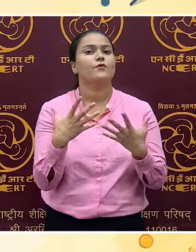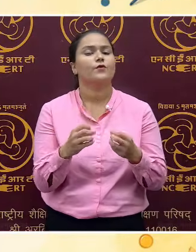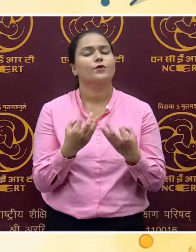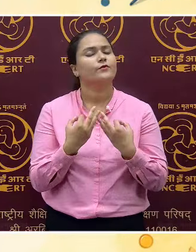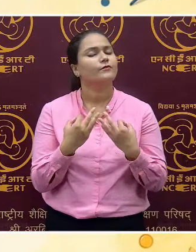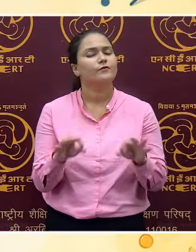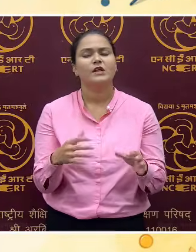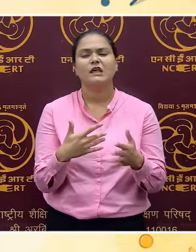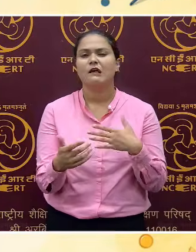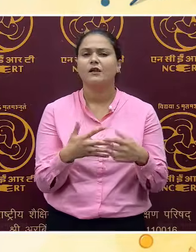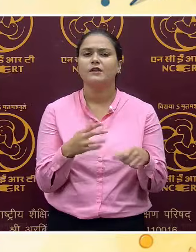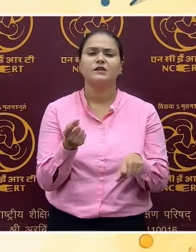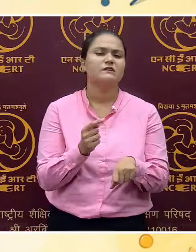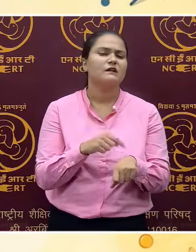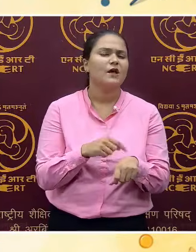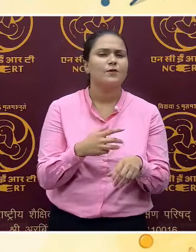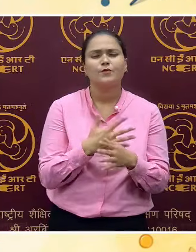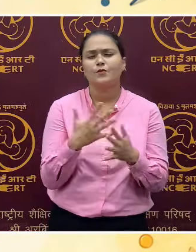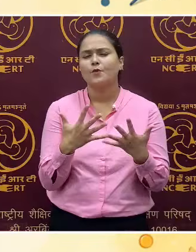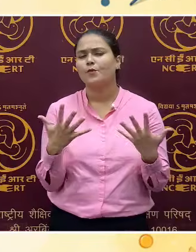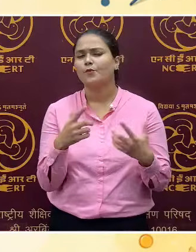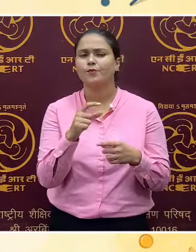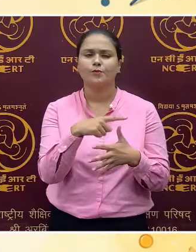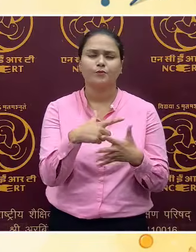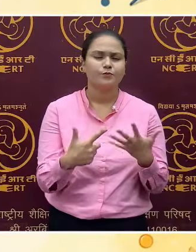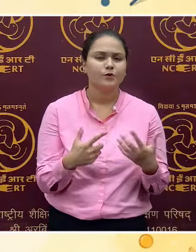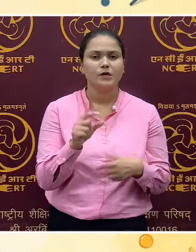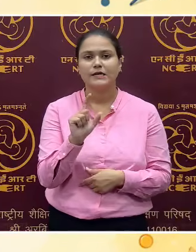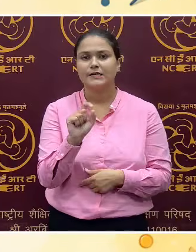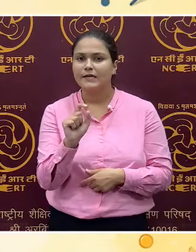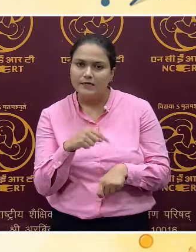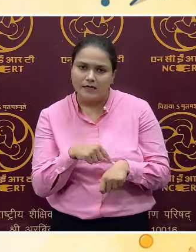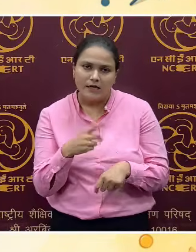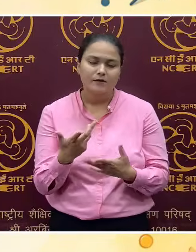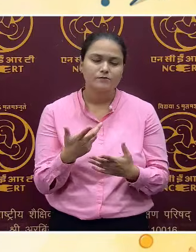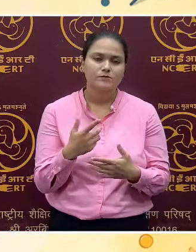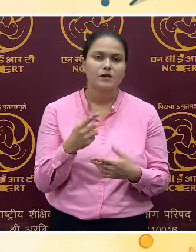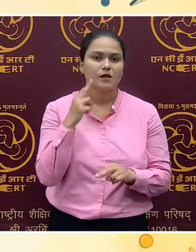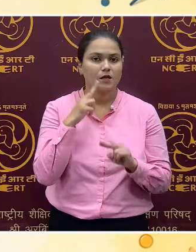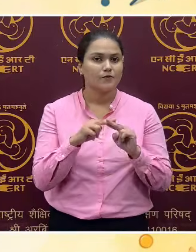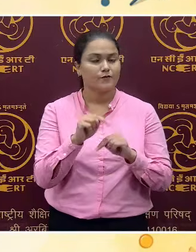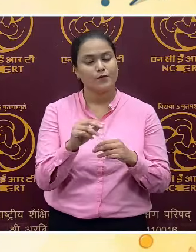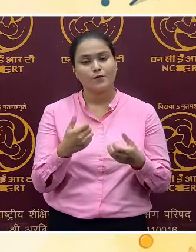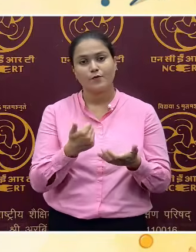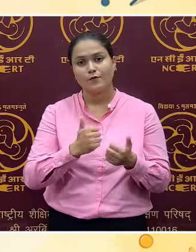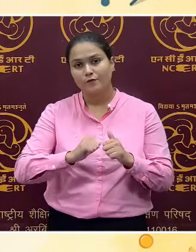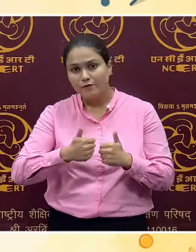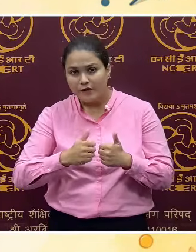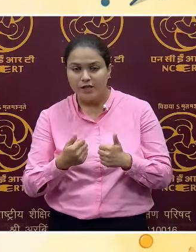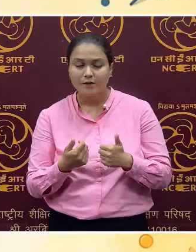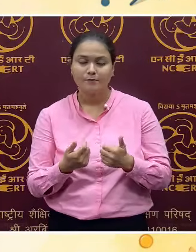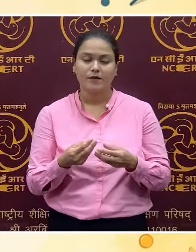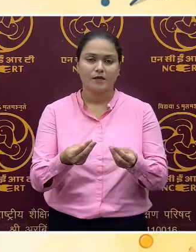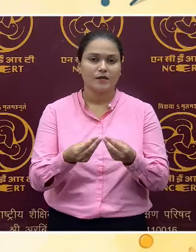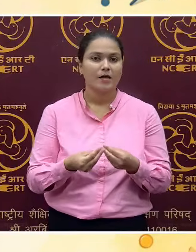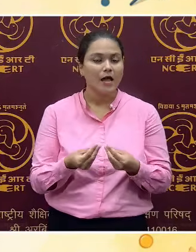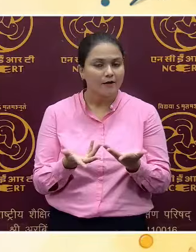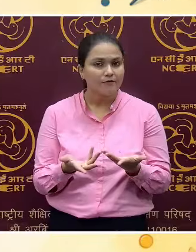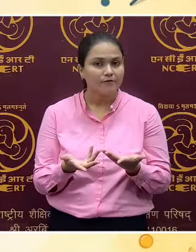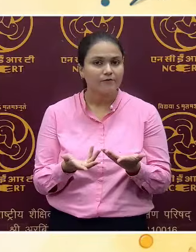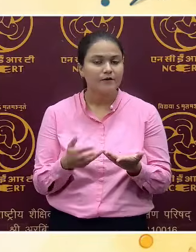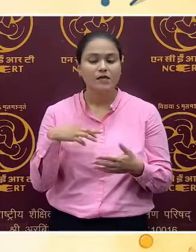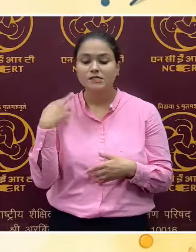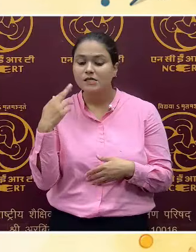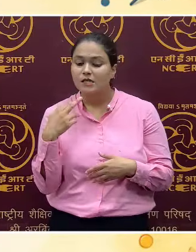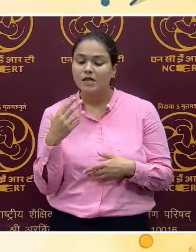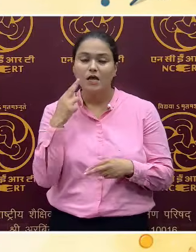and you can attempt it as many number of times as you want till you get it correct. And it also gives you the reason. It